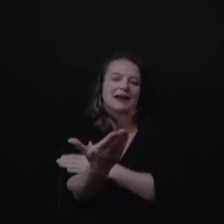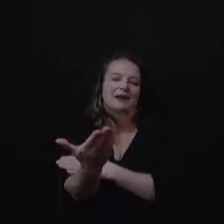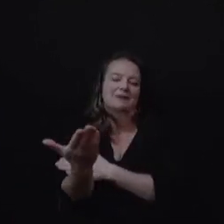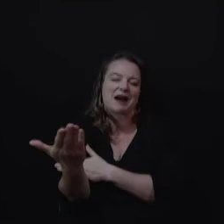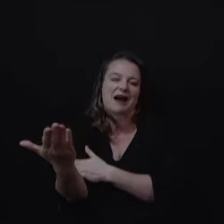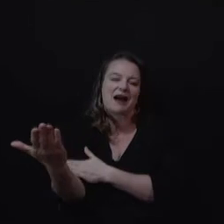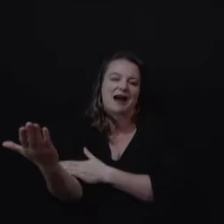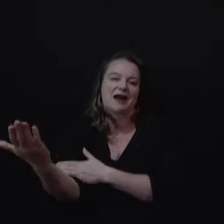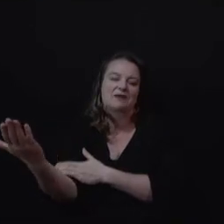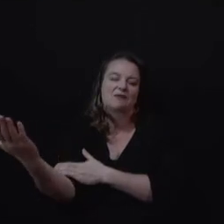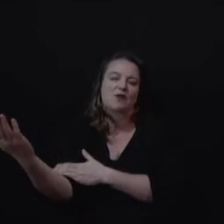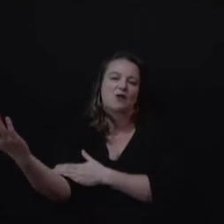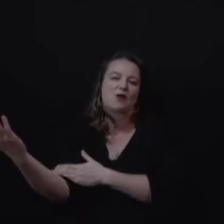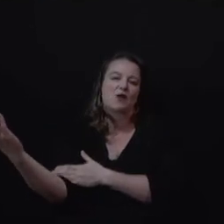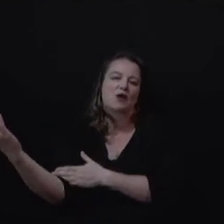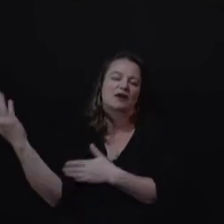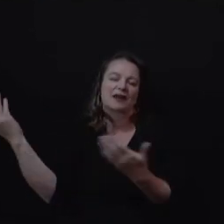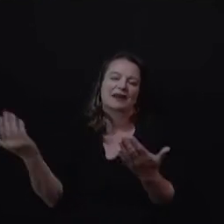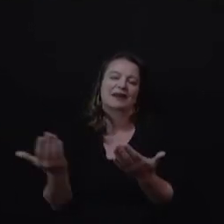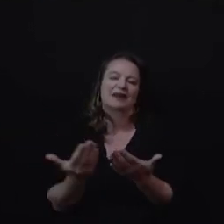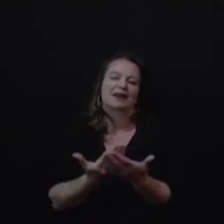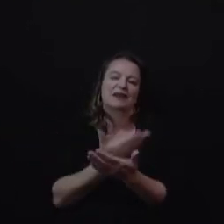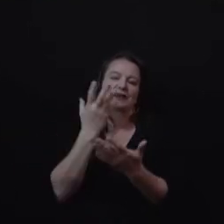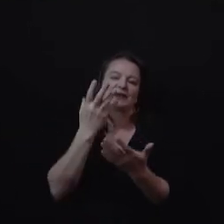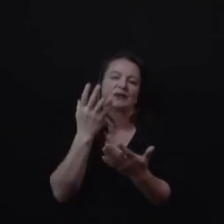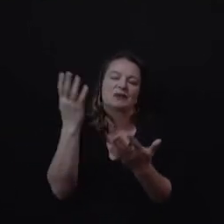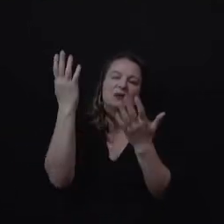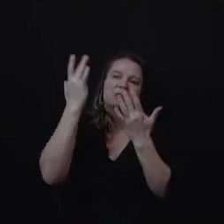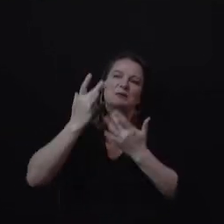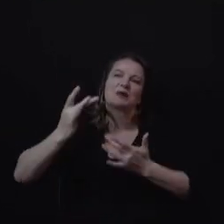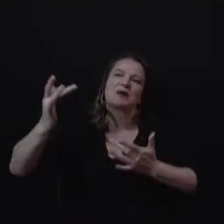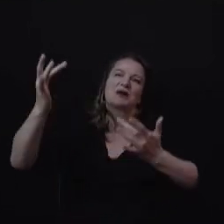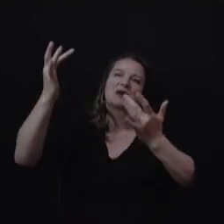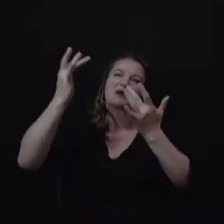Morning by morning, new